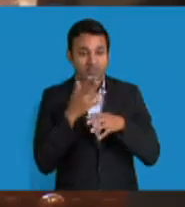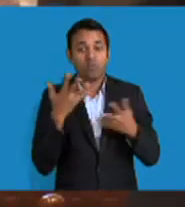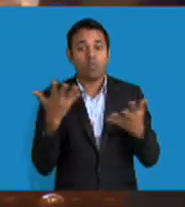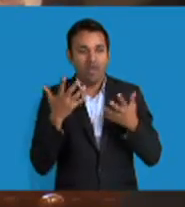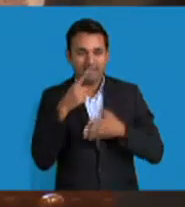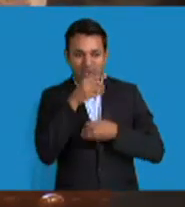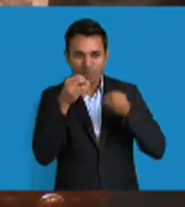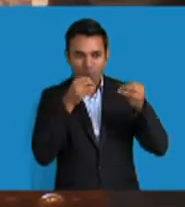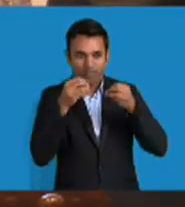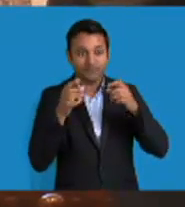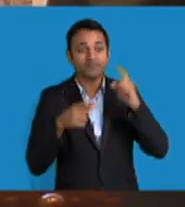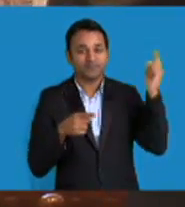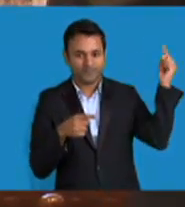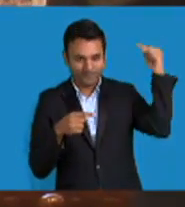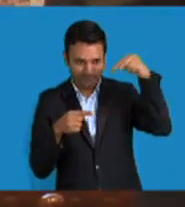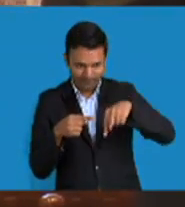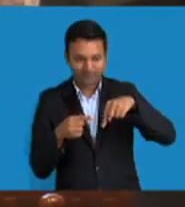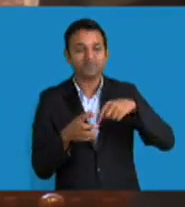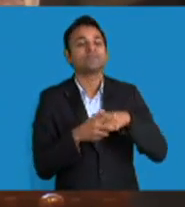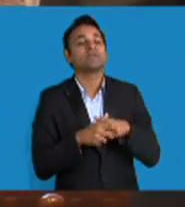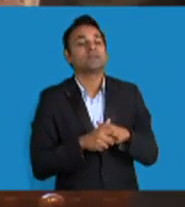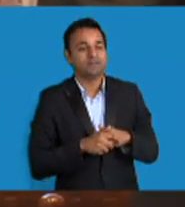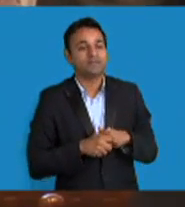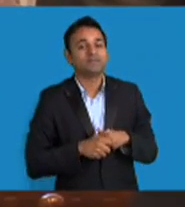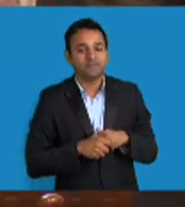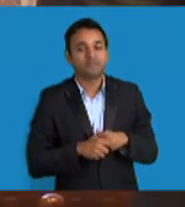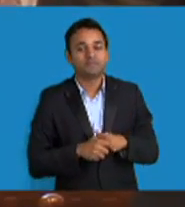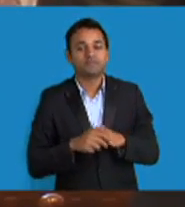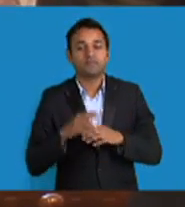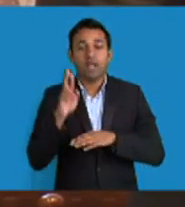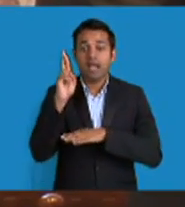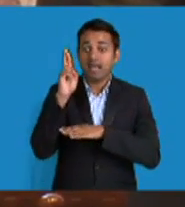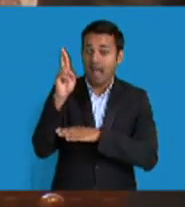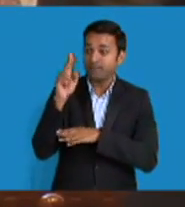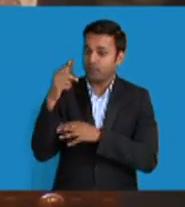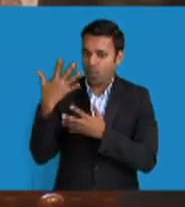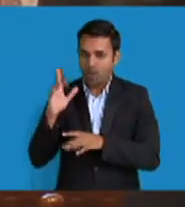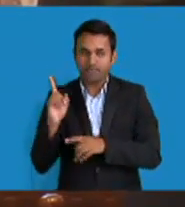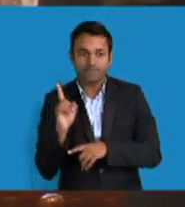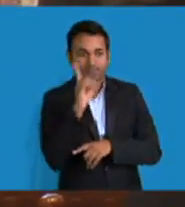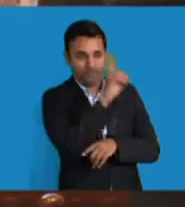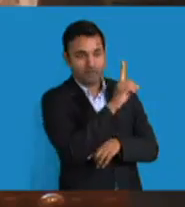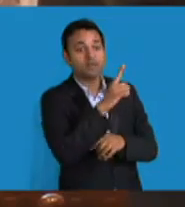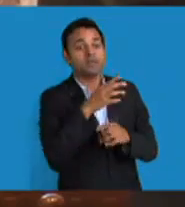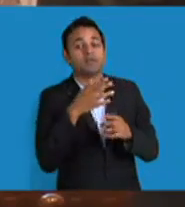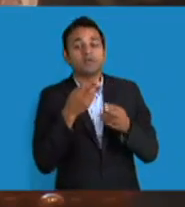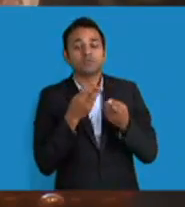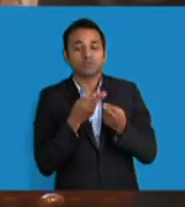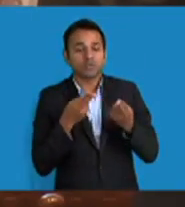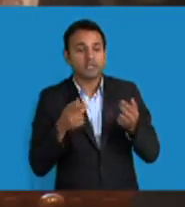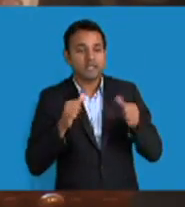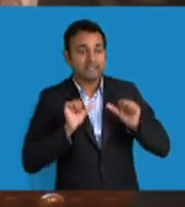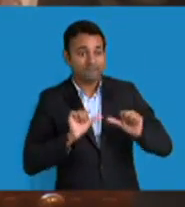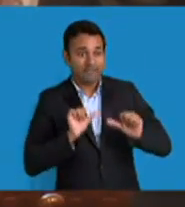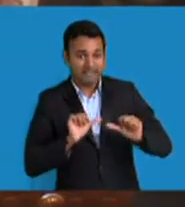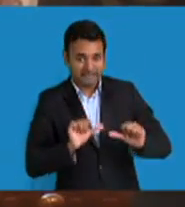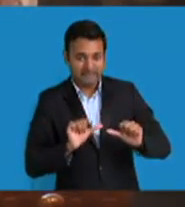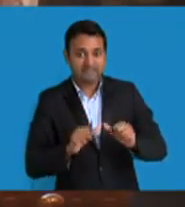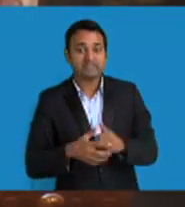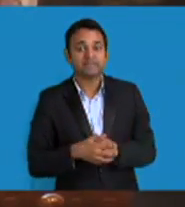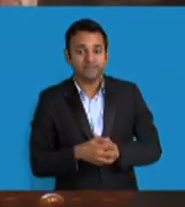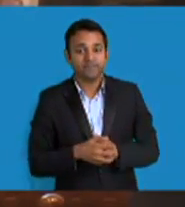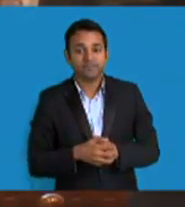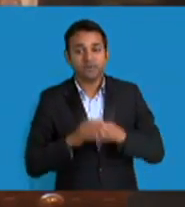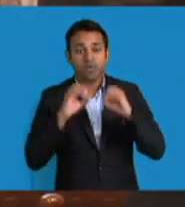These operations include representatives and resources from the defence cooperation counterparts of Australia,